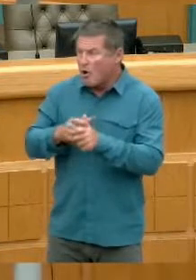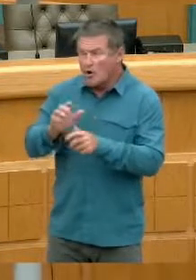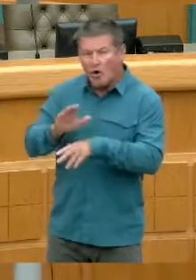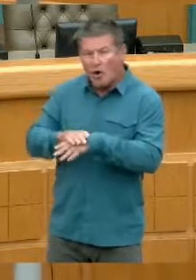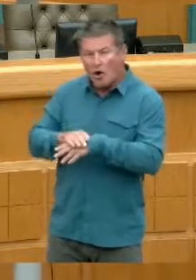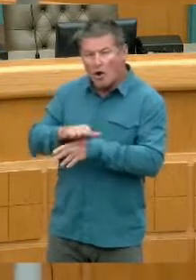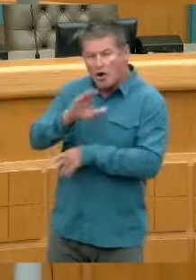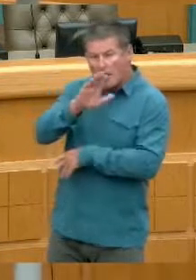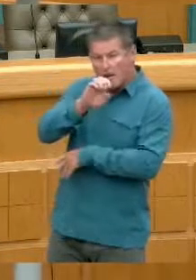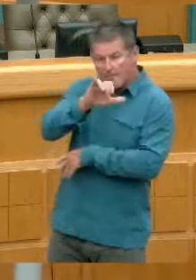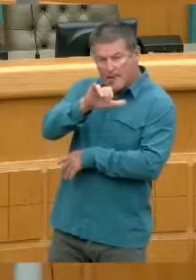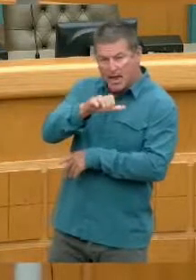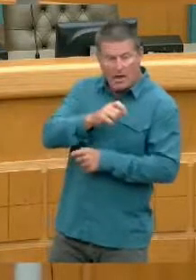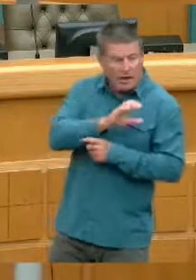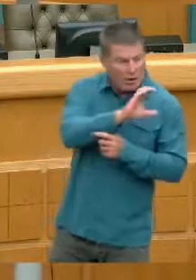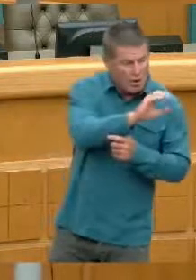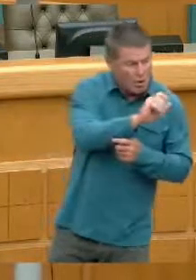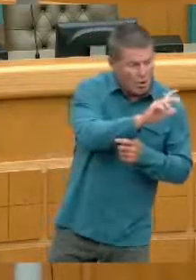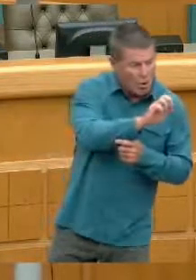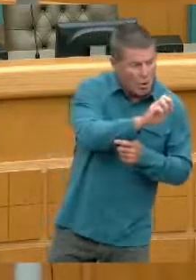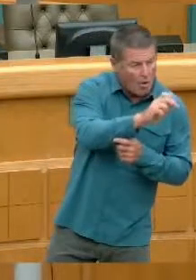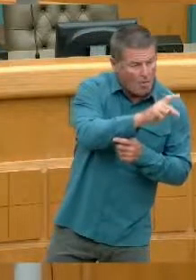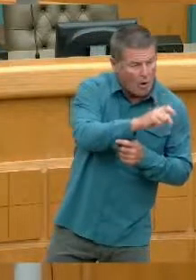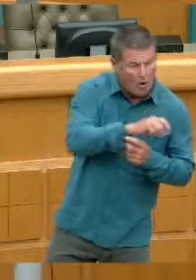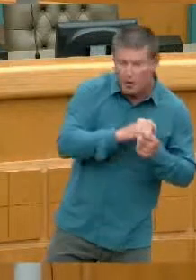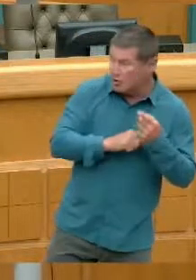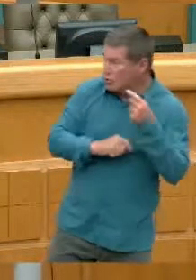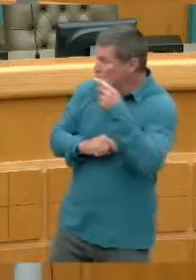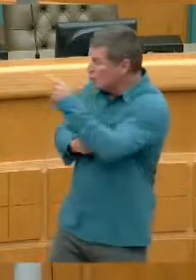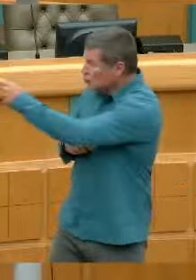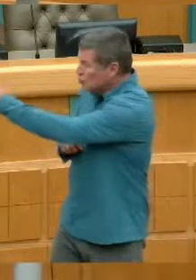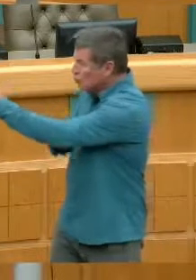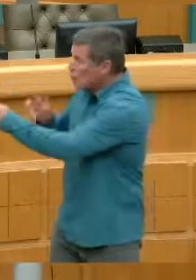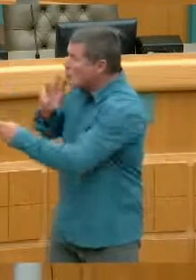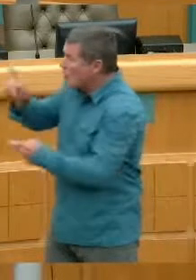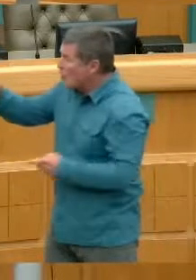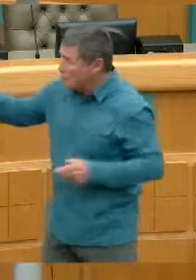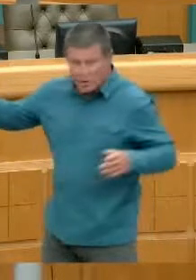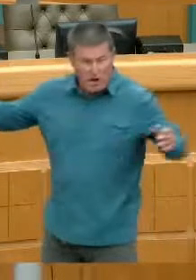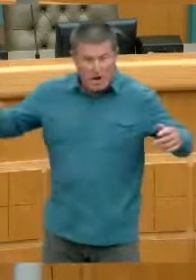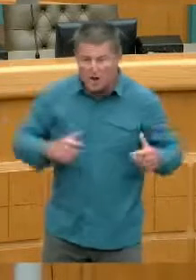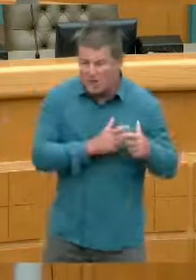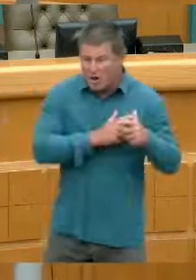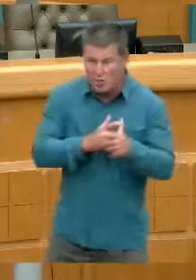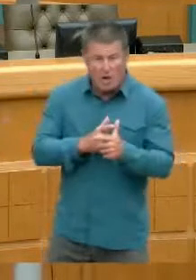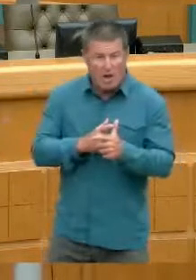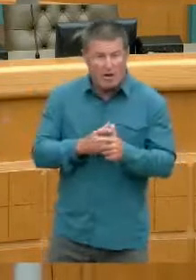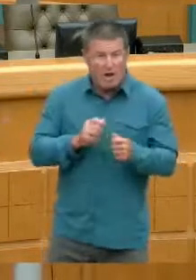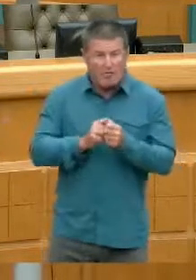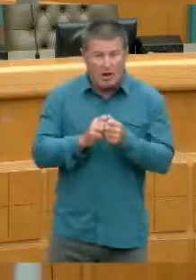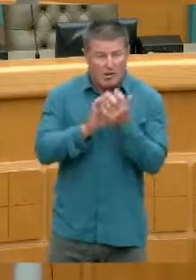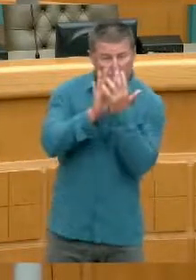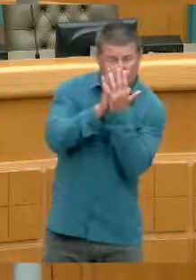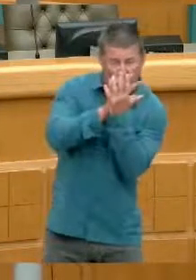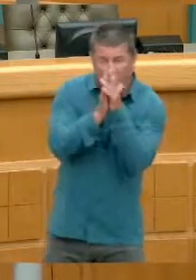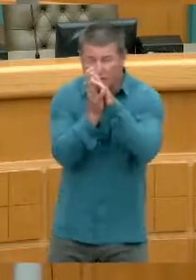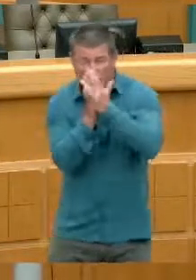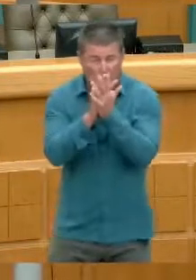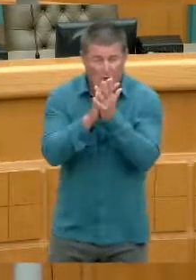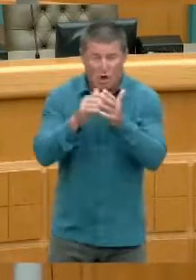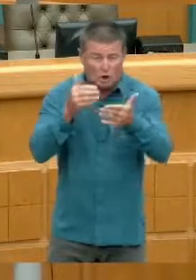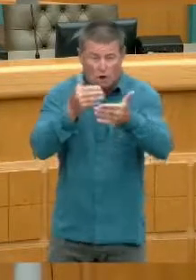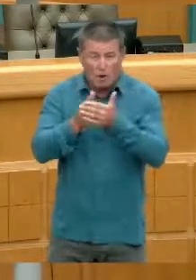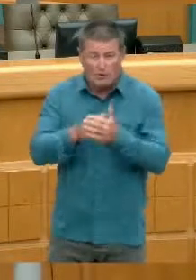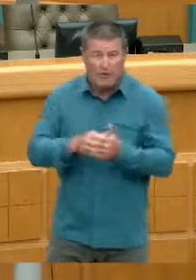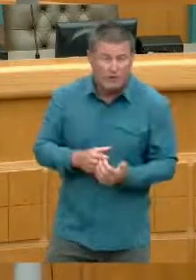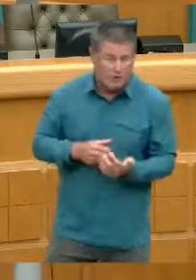down and past Water's Edge, but people were jammed up in the sidewalk and they didn't have the opportunity to be 6 feet apart. They also had to